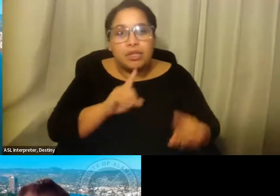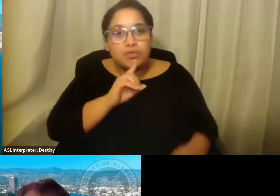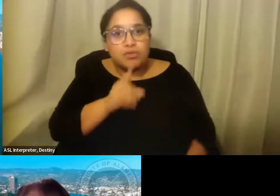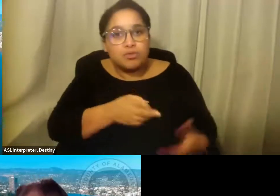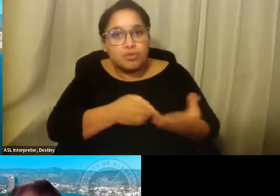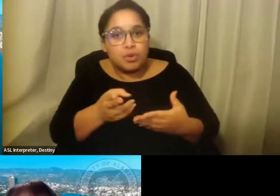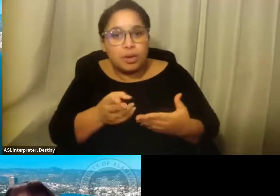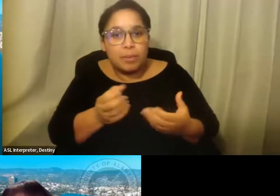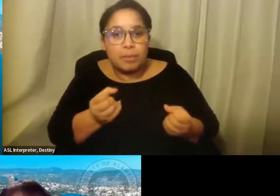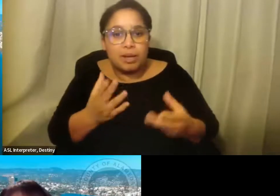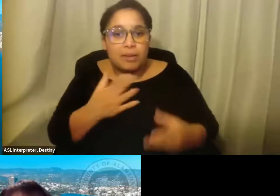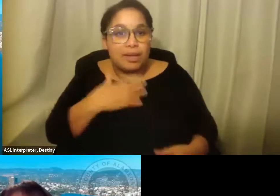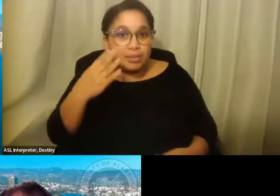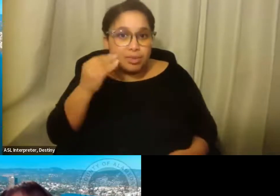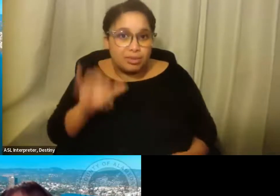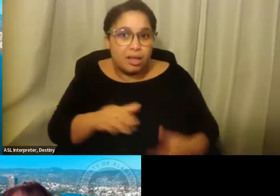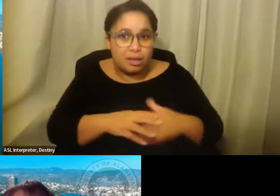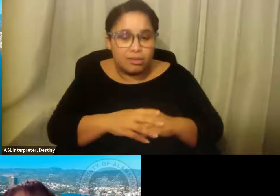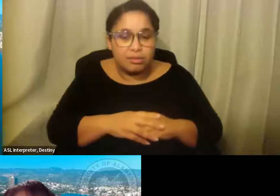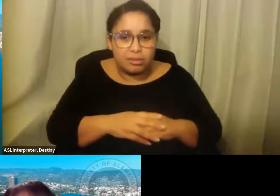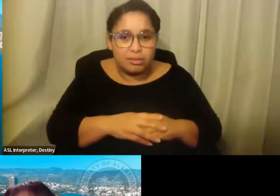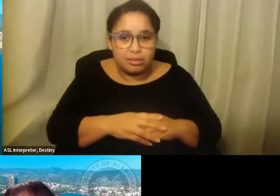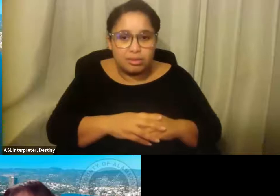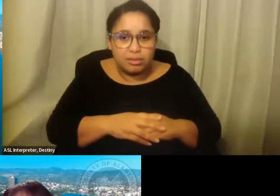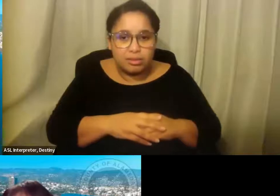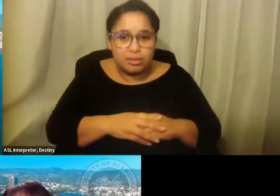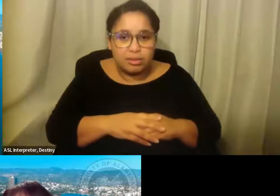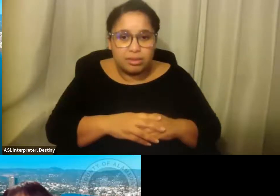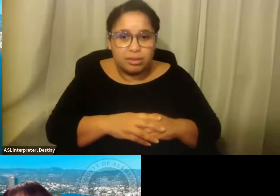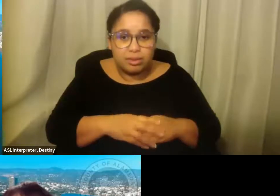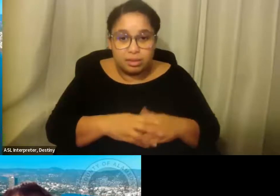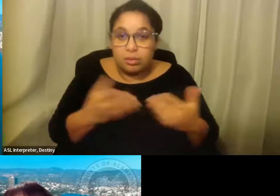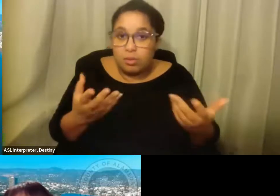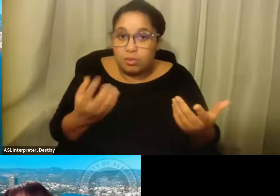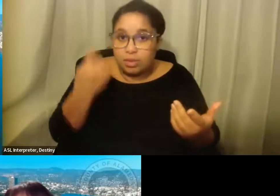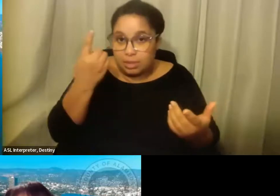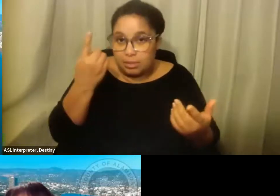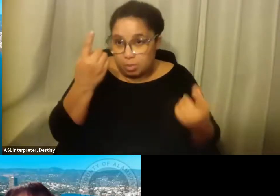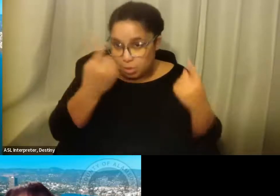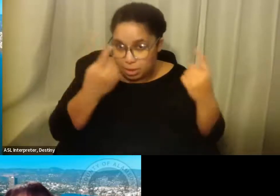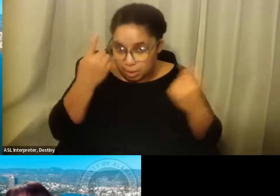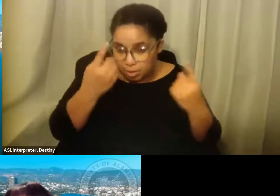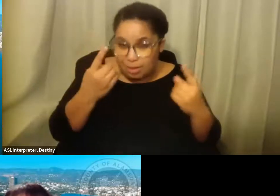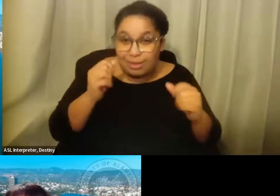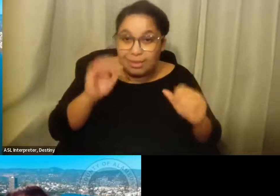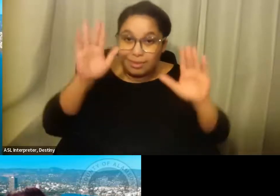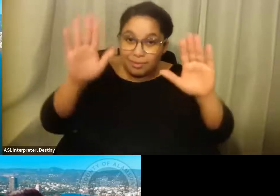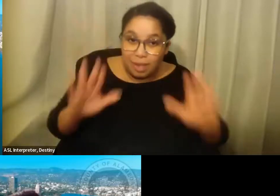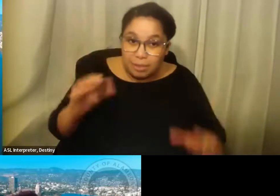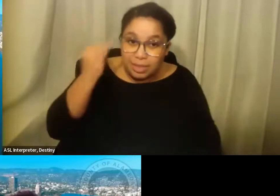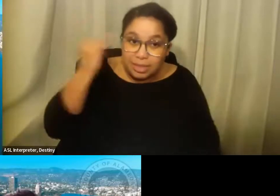a lot of my experience. So that is something that we are considering, and that's a fabulous idea.